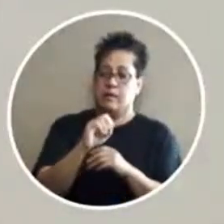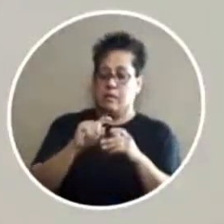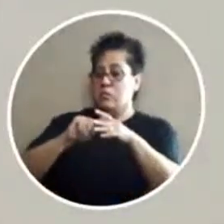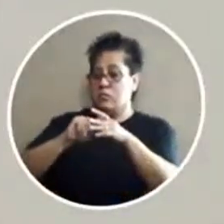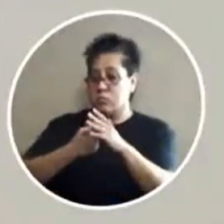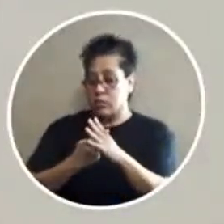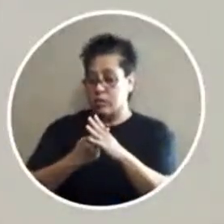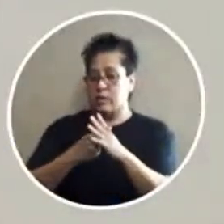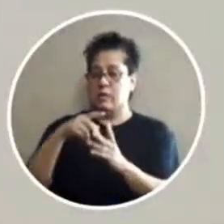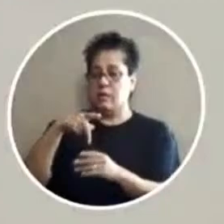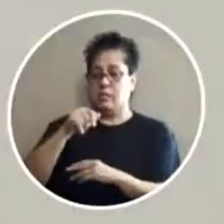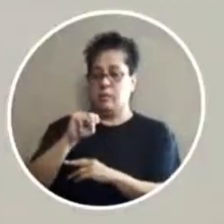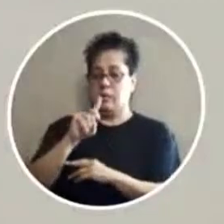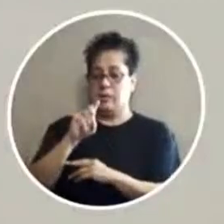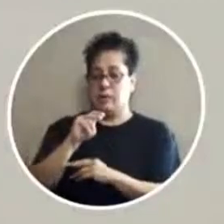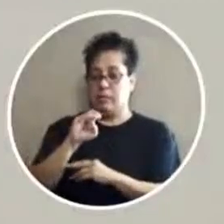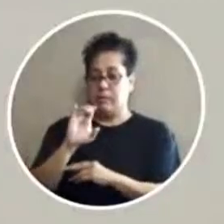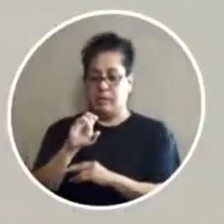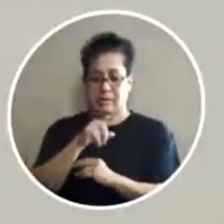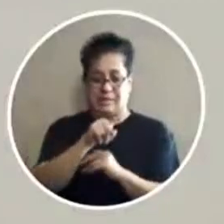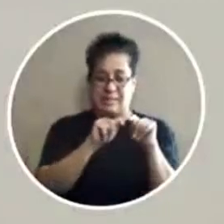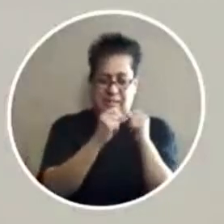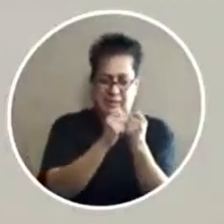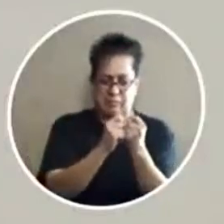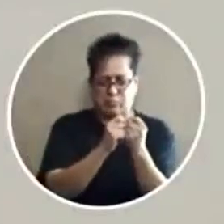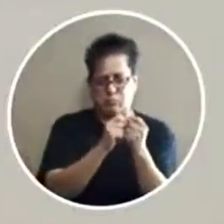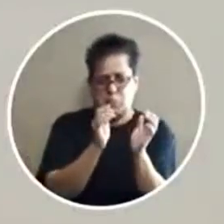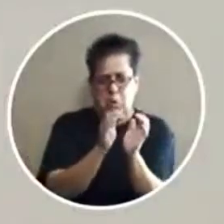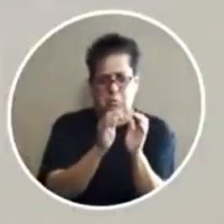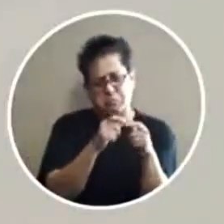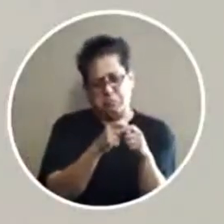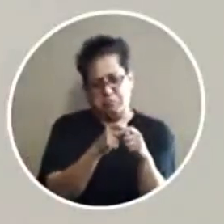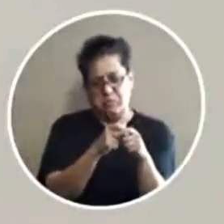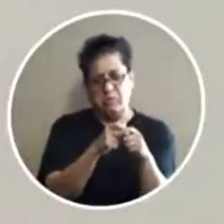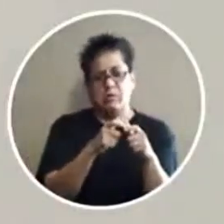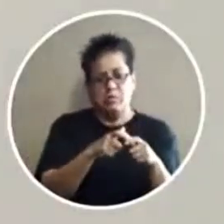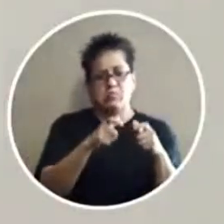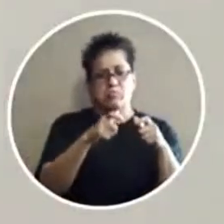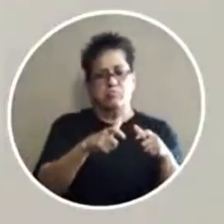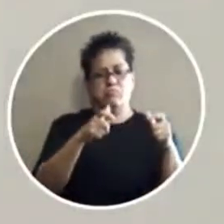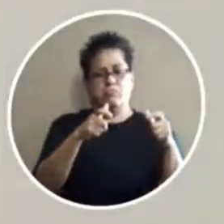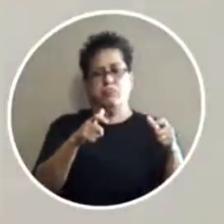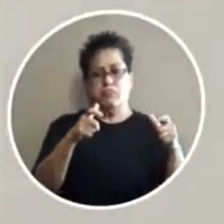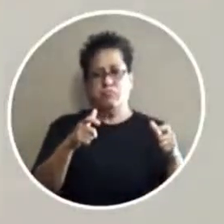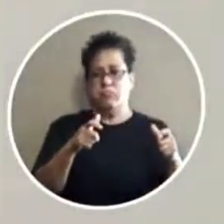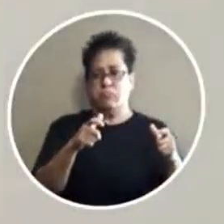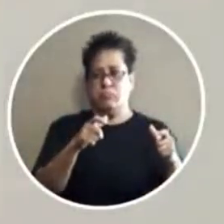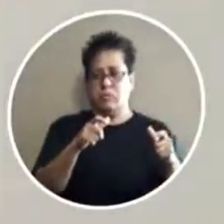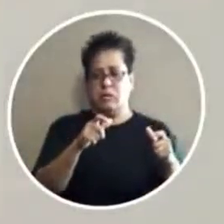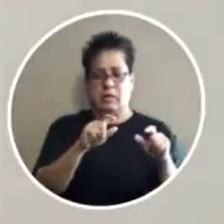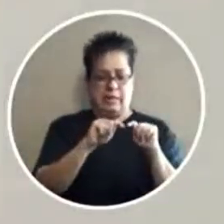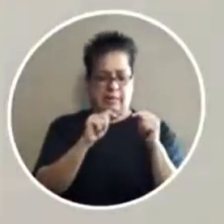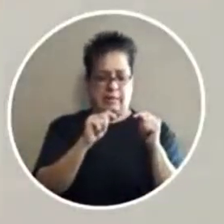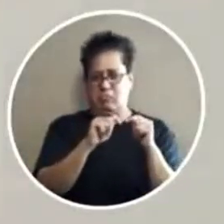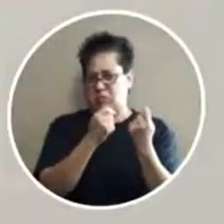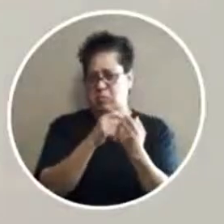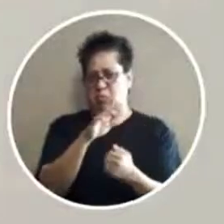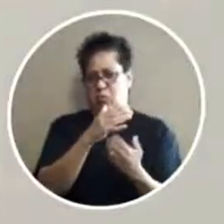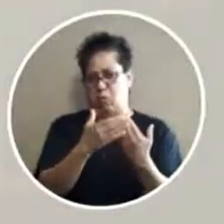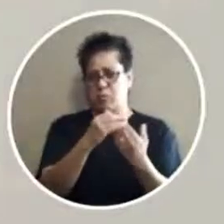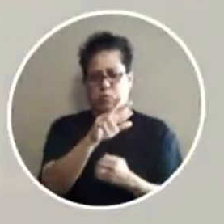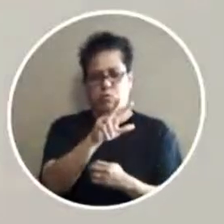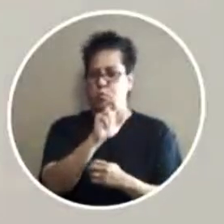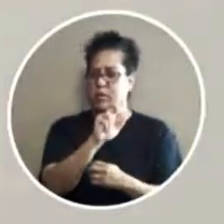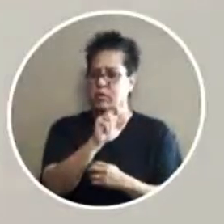pandemic, our contact tracing team was small, but we have been able to increment to almost a team of 300